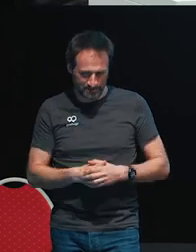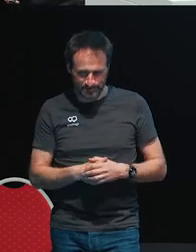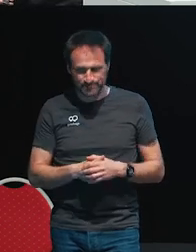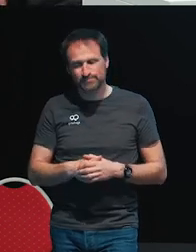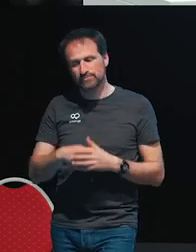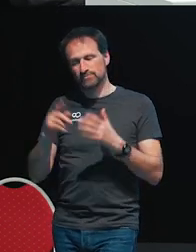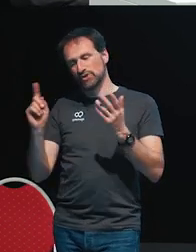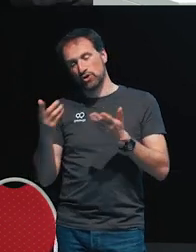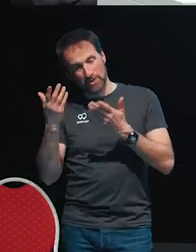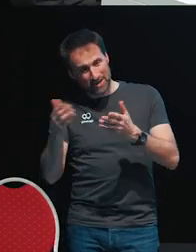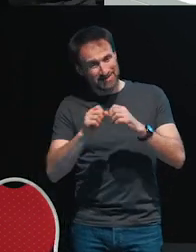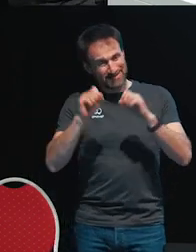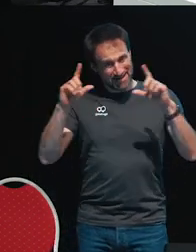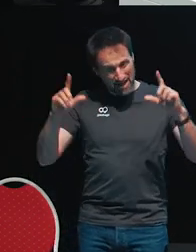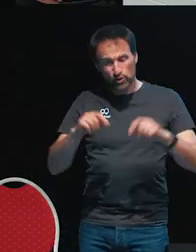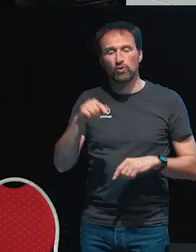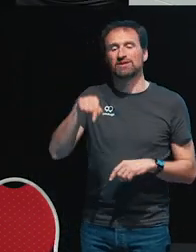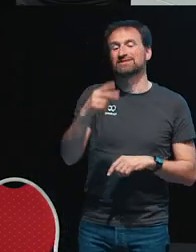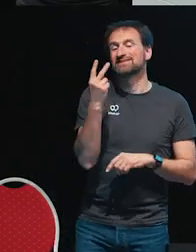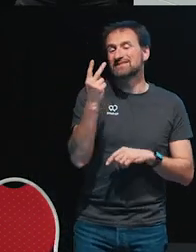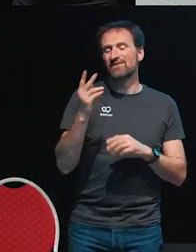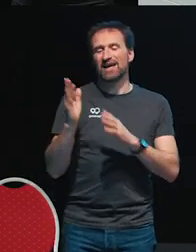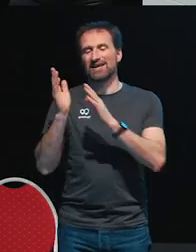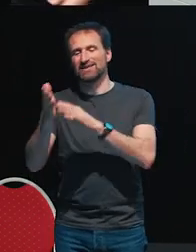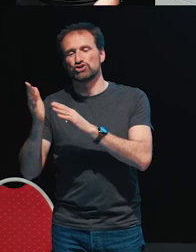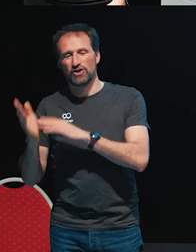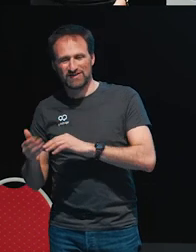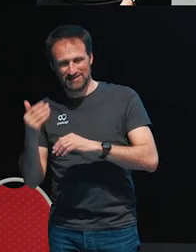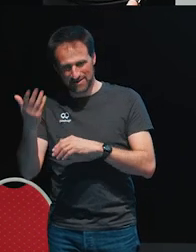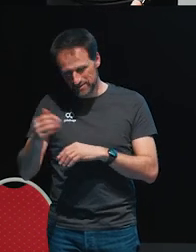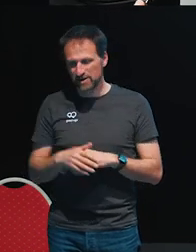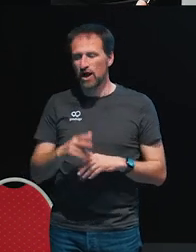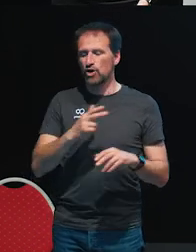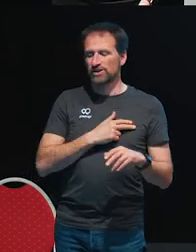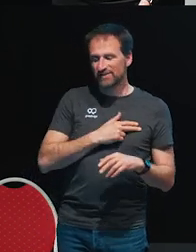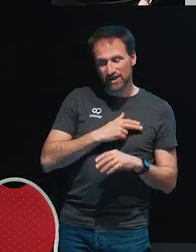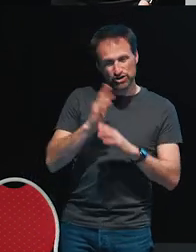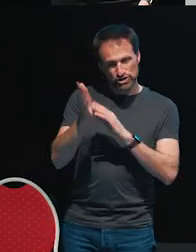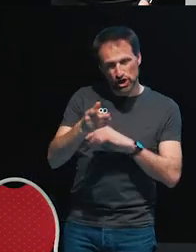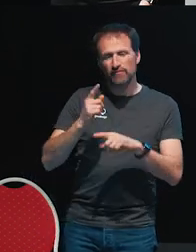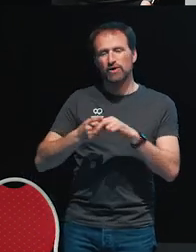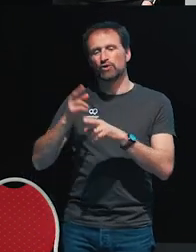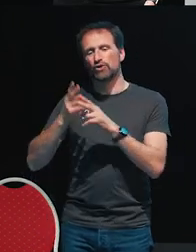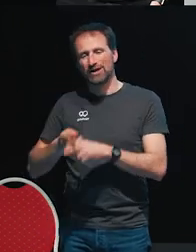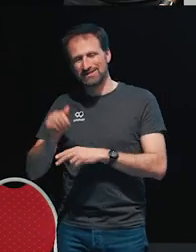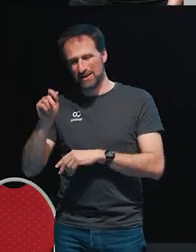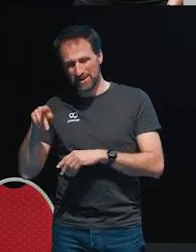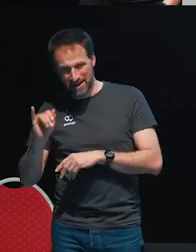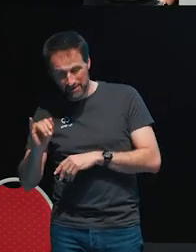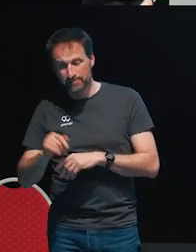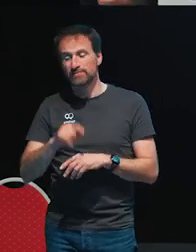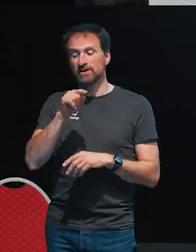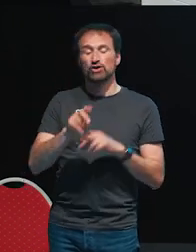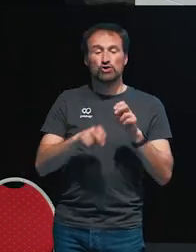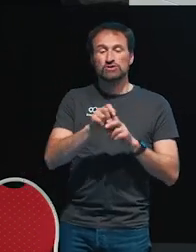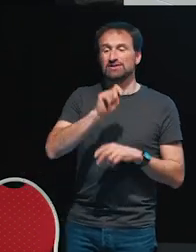have two servers now. We have a separate authorization server and the rest of our API. So the user does a request. You get back your access